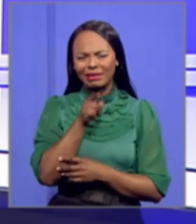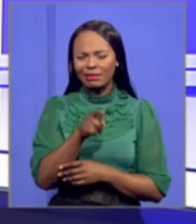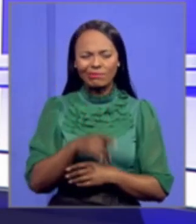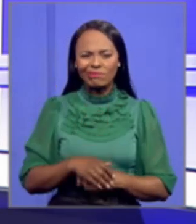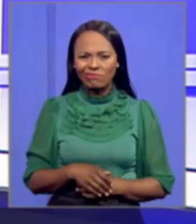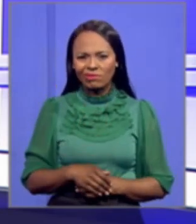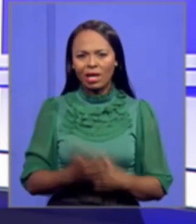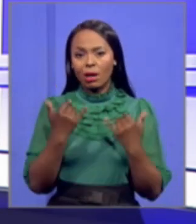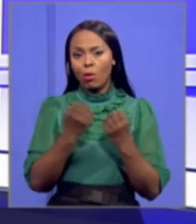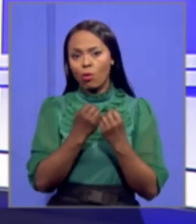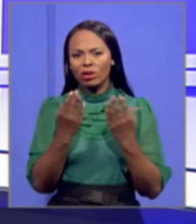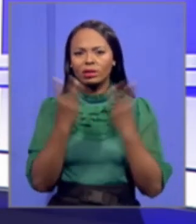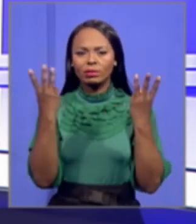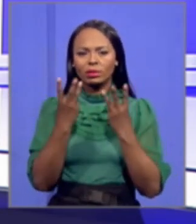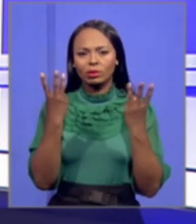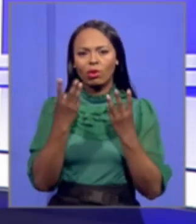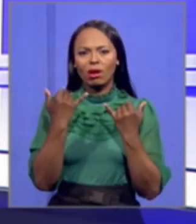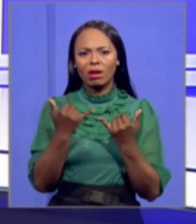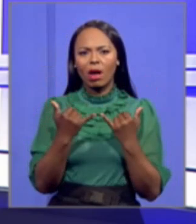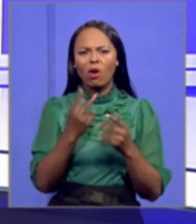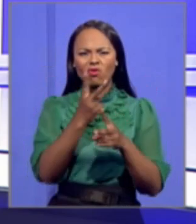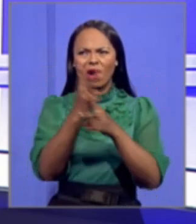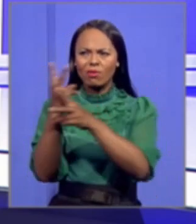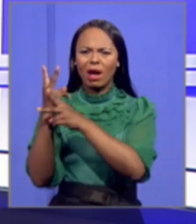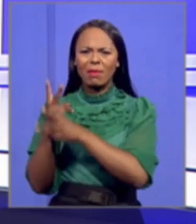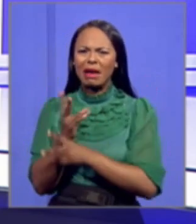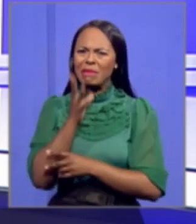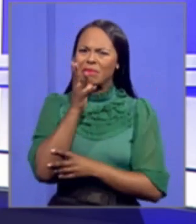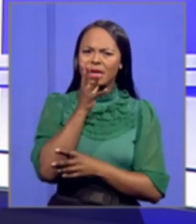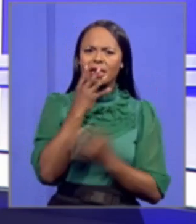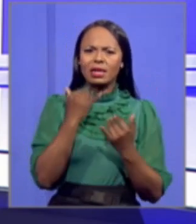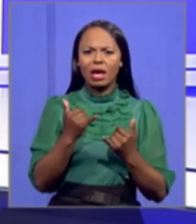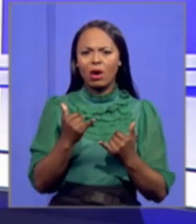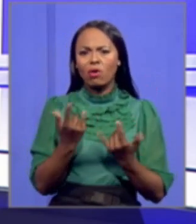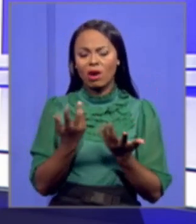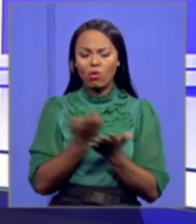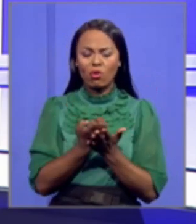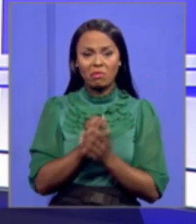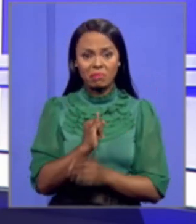ha palo ya bareki ba imelwang ke dikoloto e phahama ho latela maemo a rena a moruo.